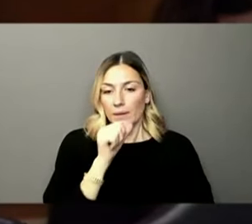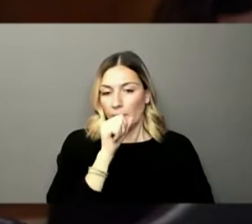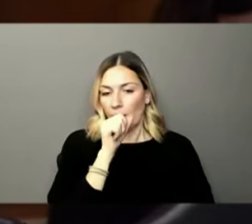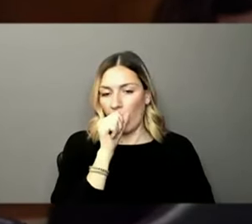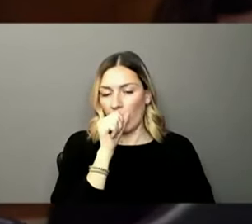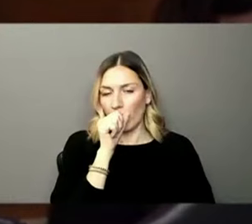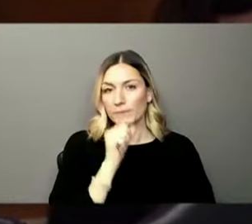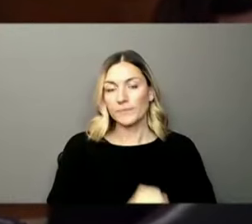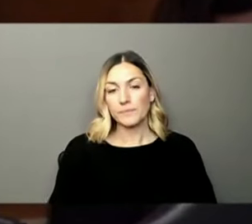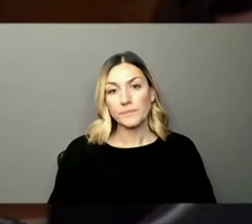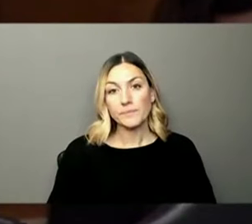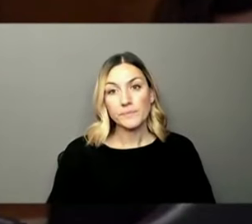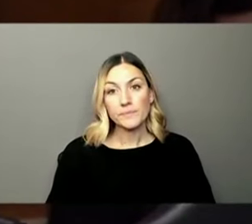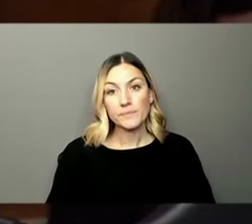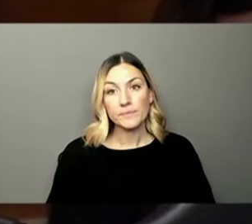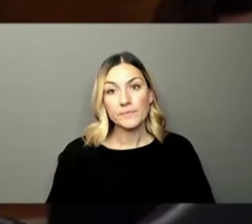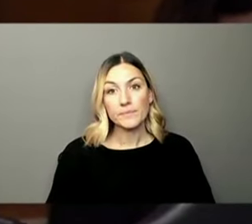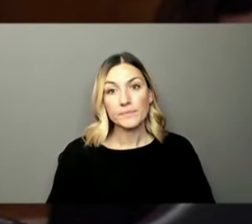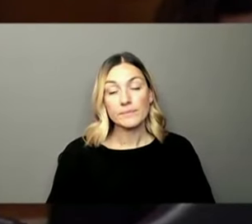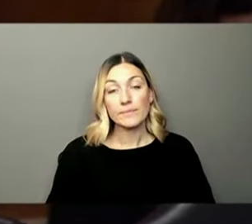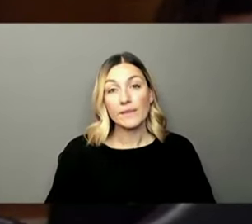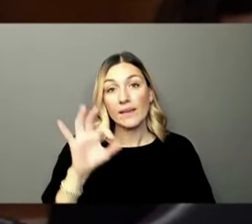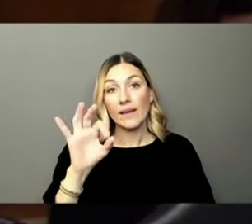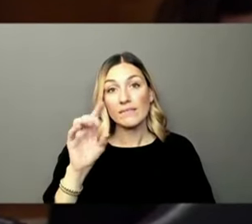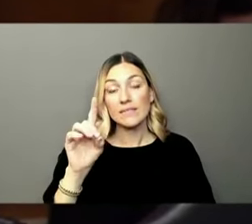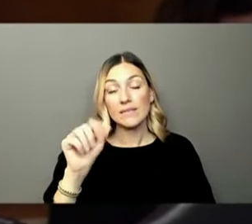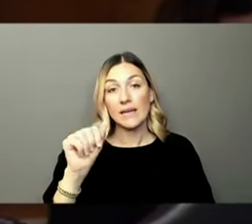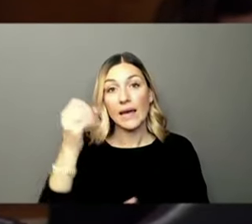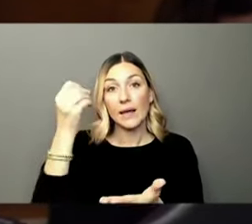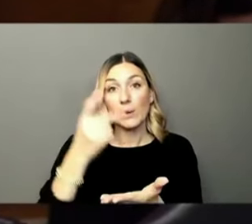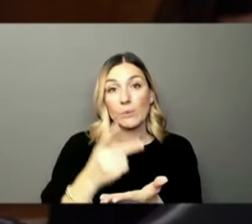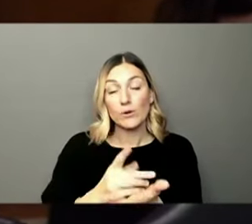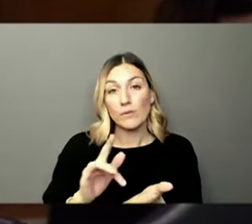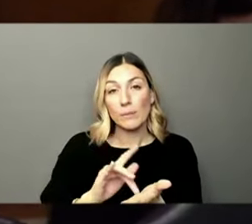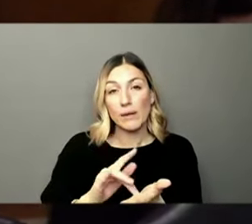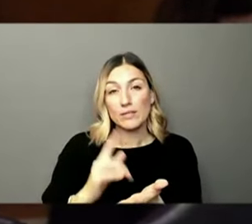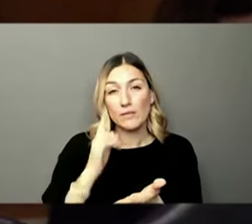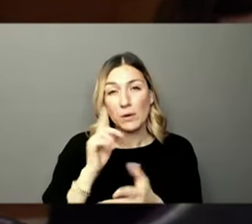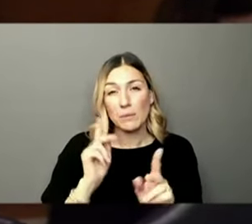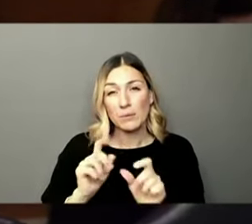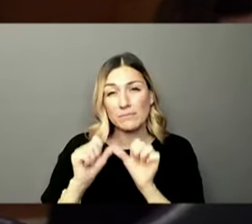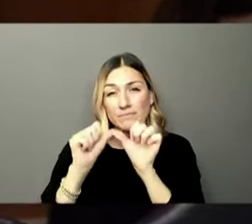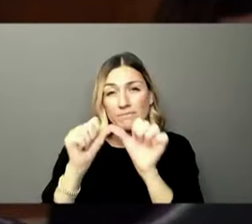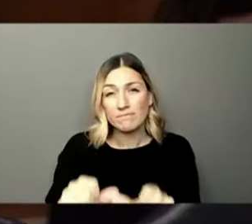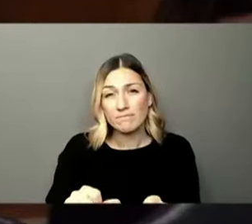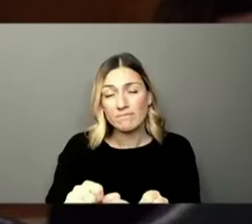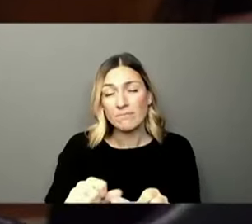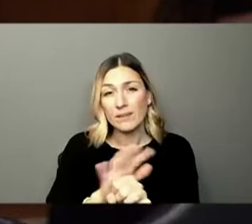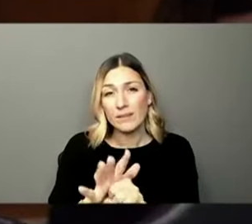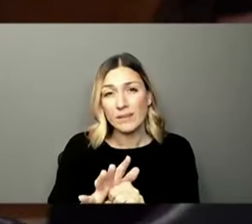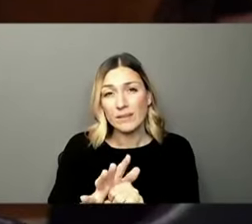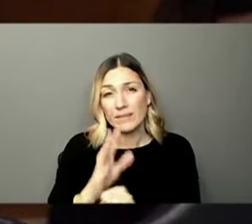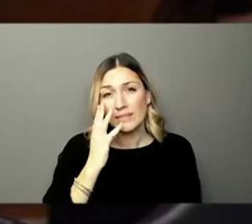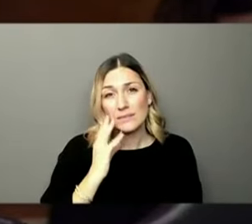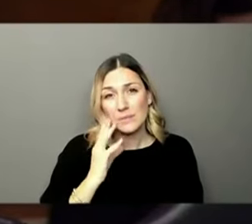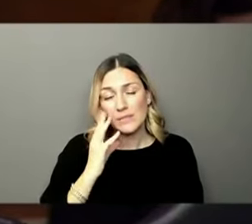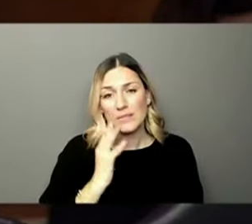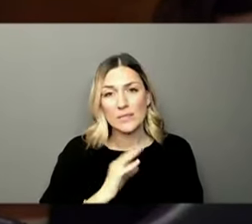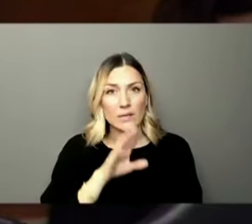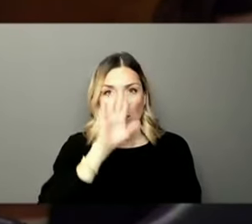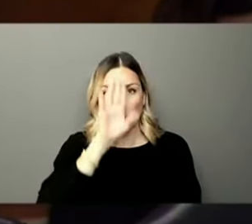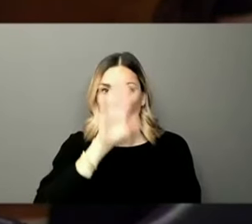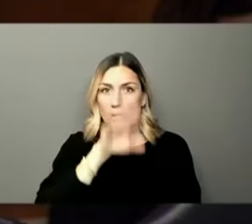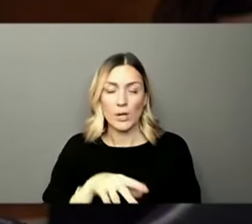With zero FDA-approved medications for people who are suffering from long COVID, we just know people are